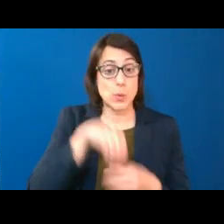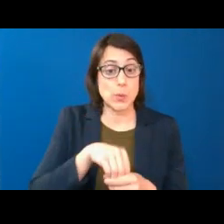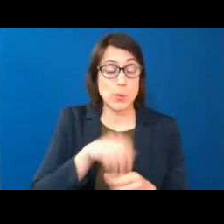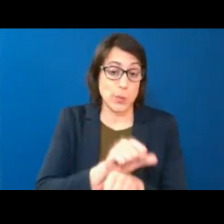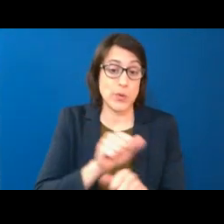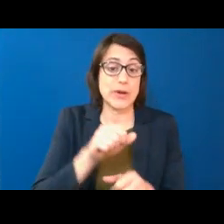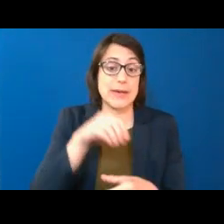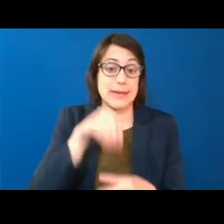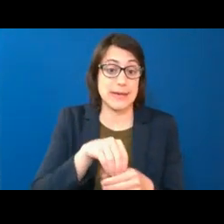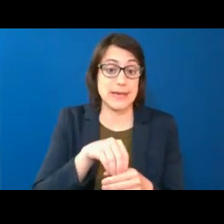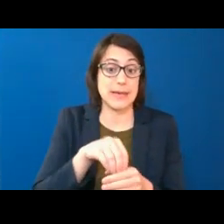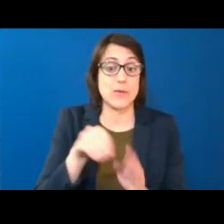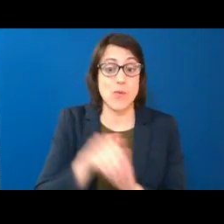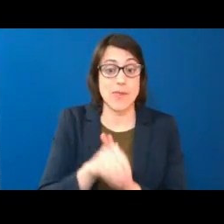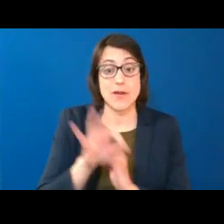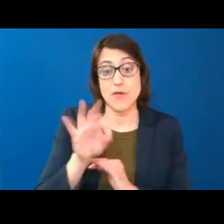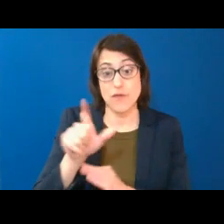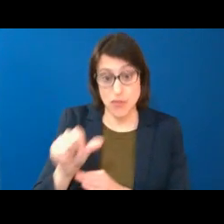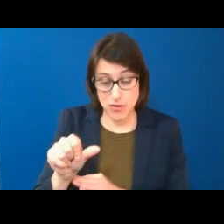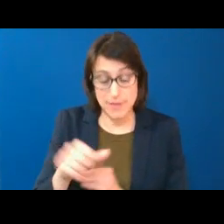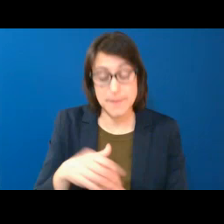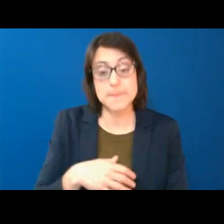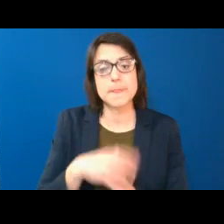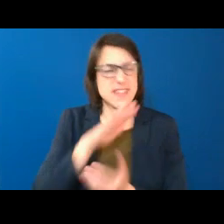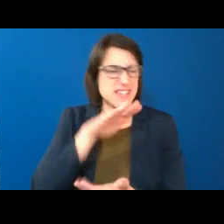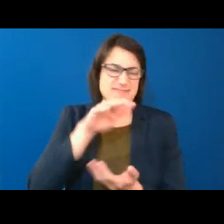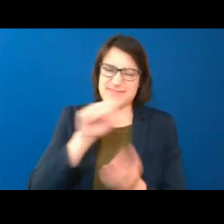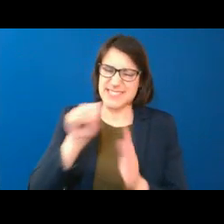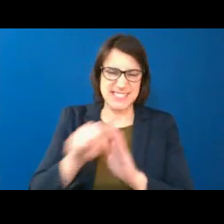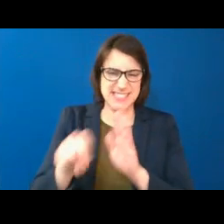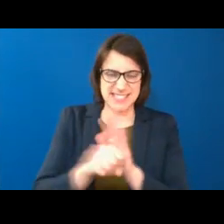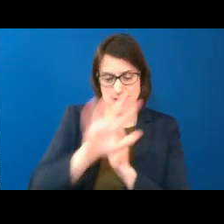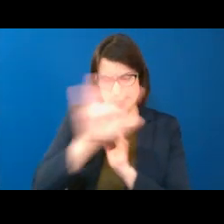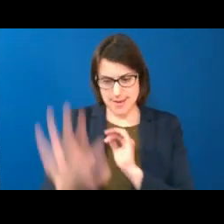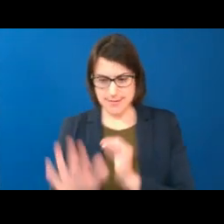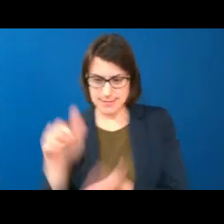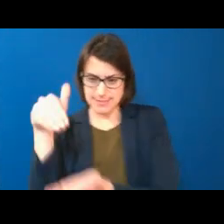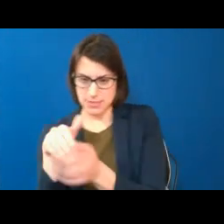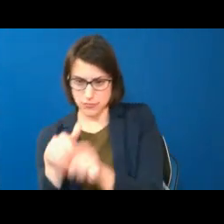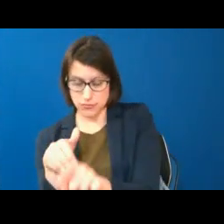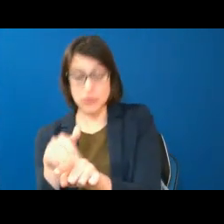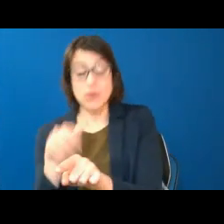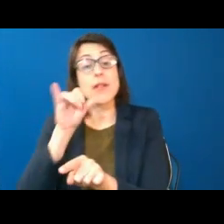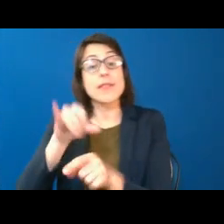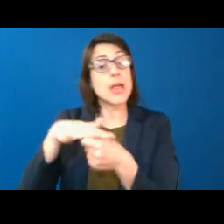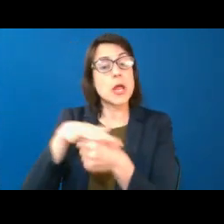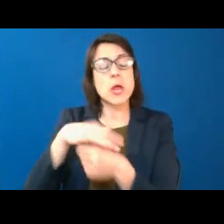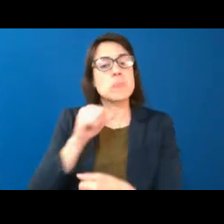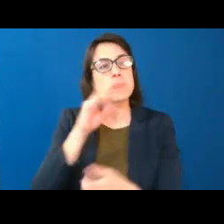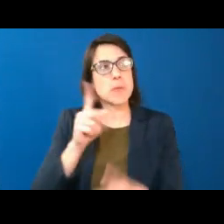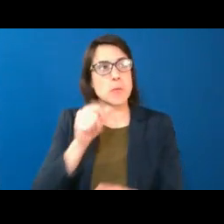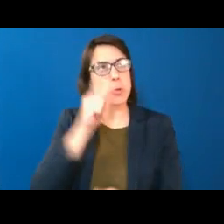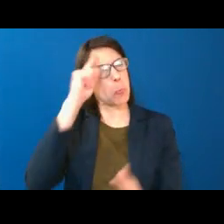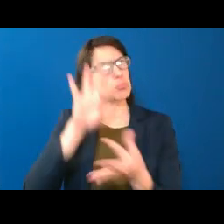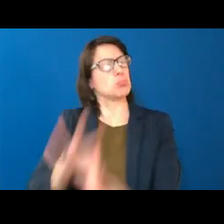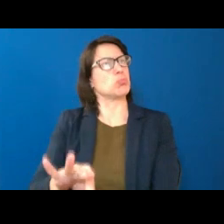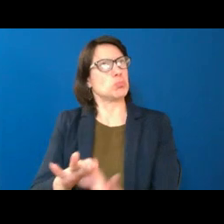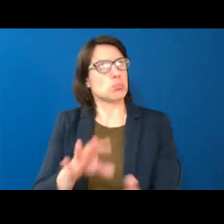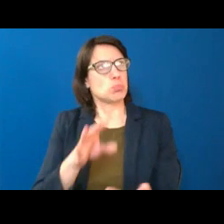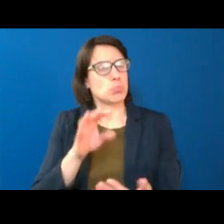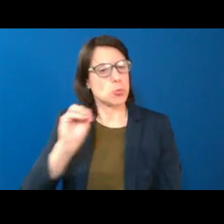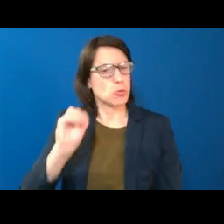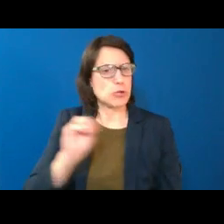the center of the state. It's not a region that's really often associated with marine debris, but when you're in Florida, even if